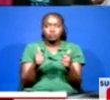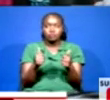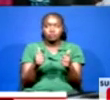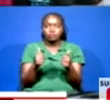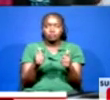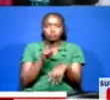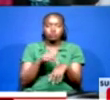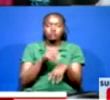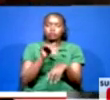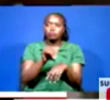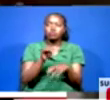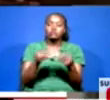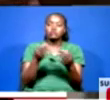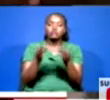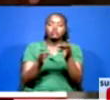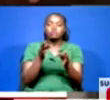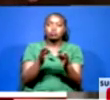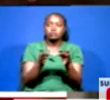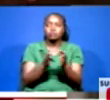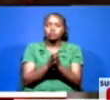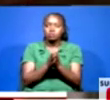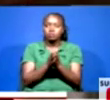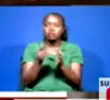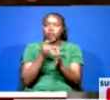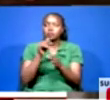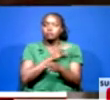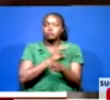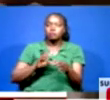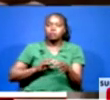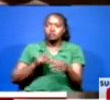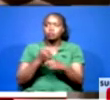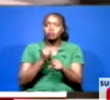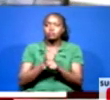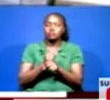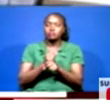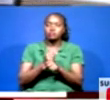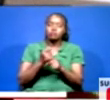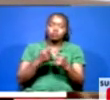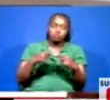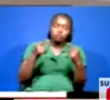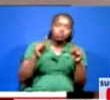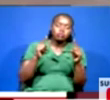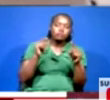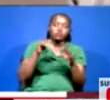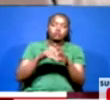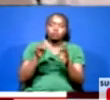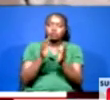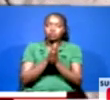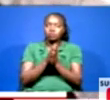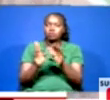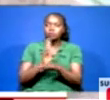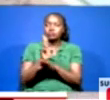that gives them justice. Wabukala said while the commission has made plausible strides in the fight against the vice using existing laws,